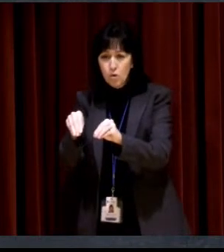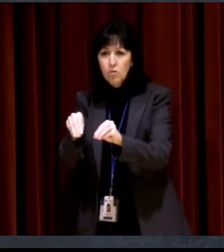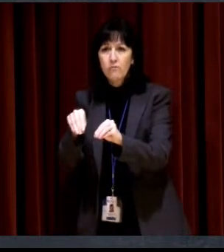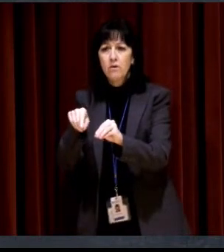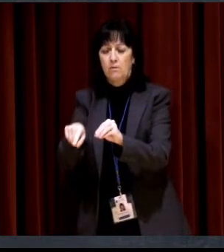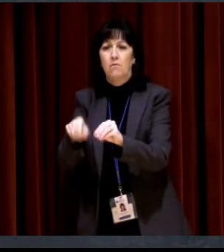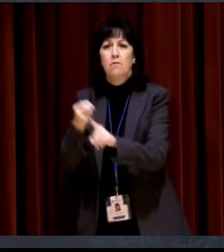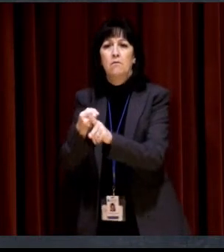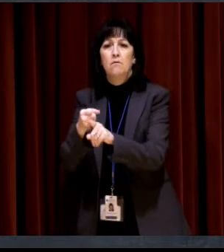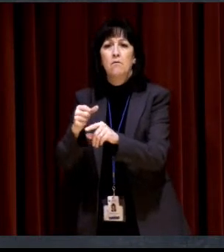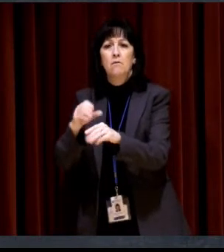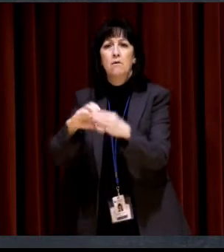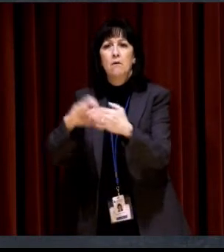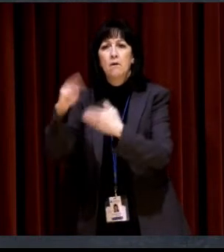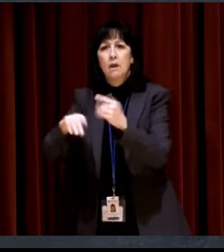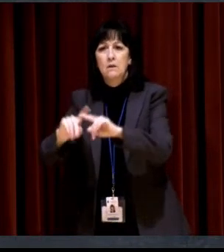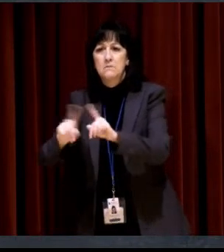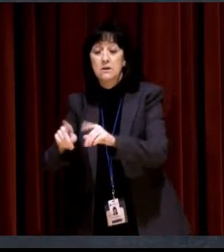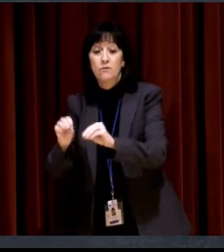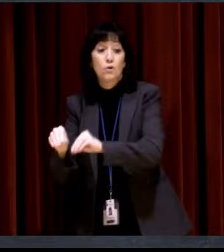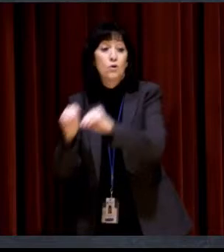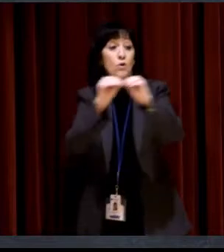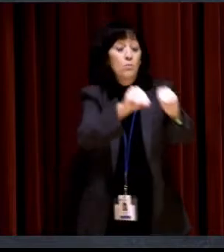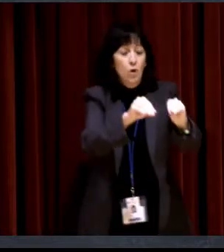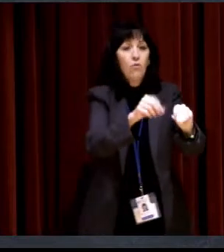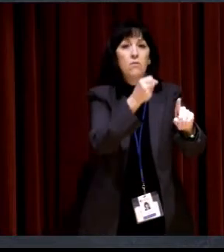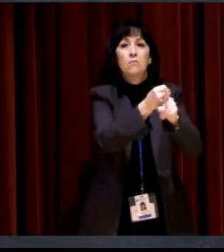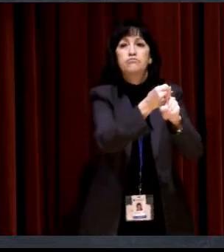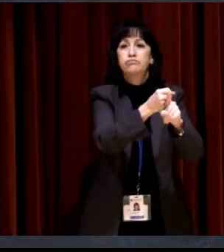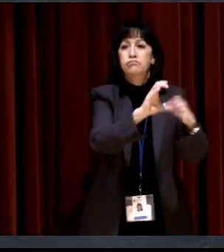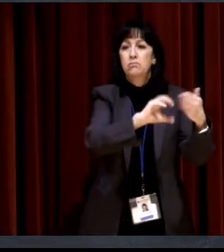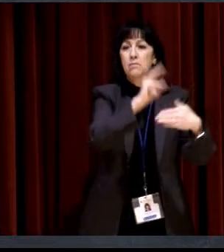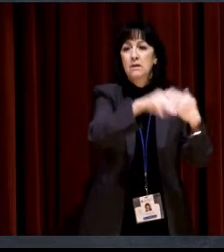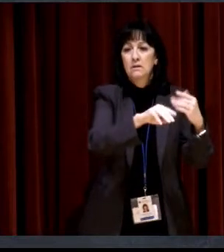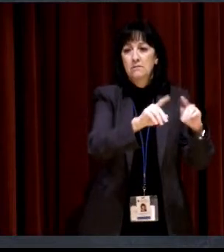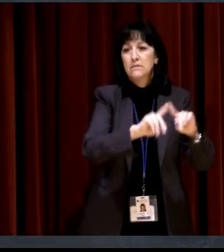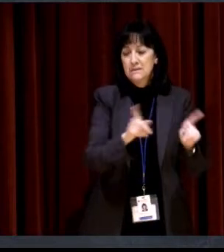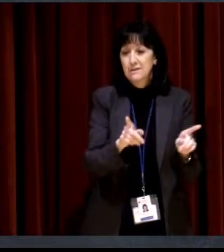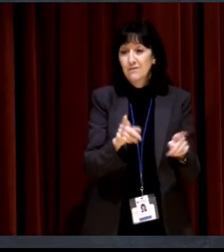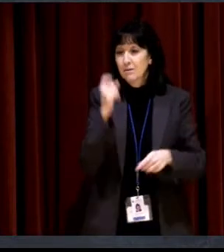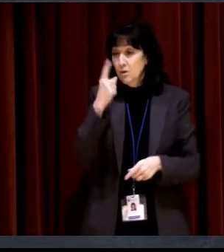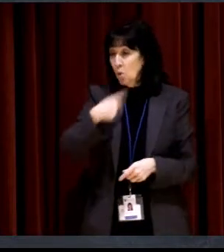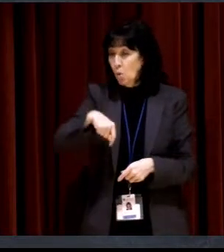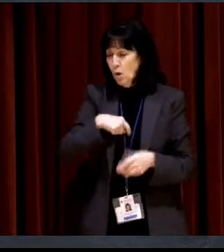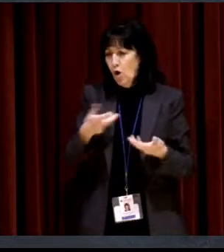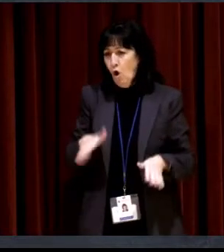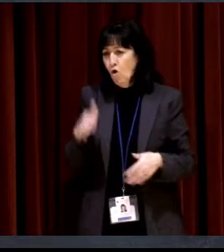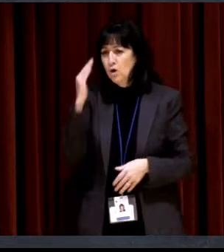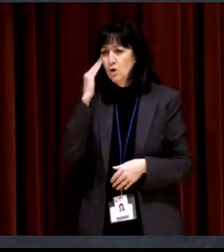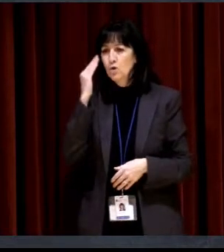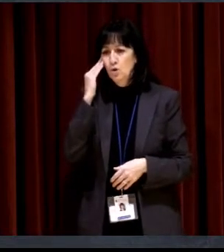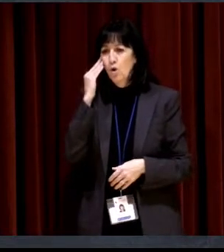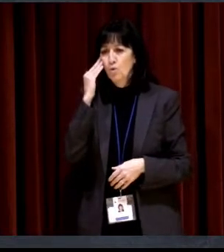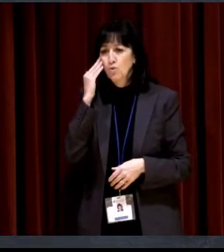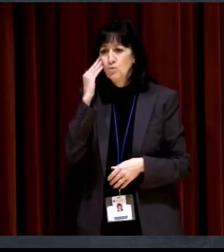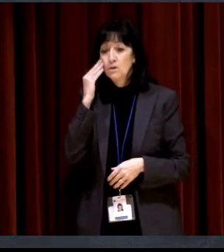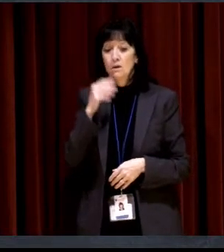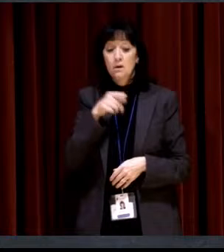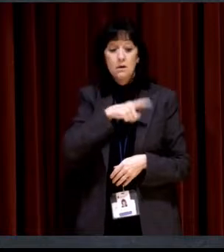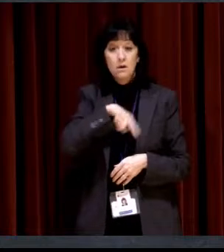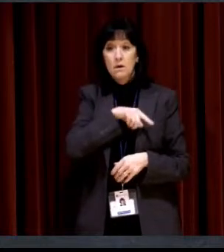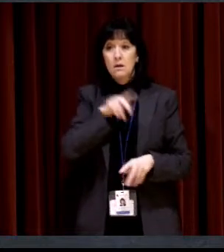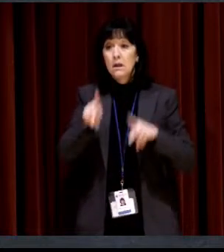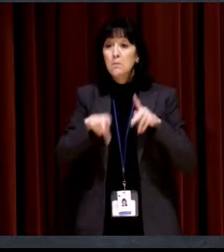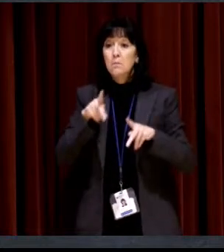But my bigger concern is that we already know they move within the city because they can't afford to move